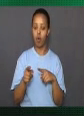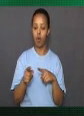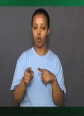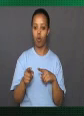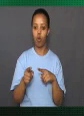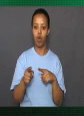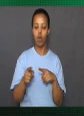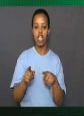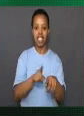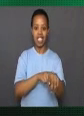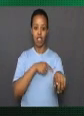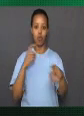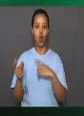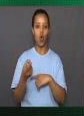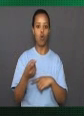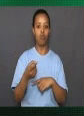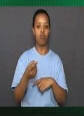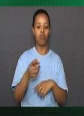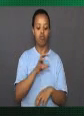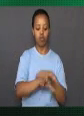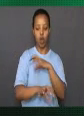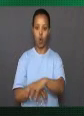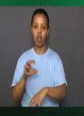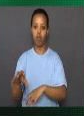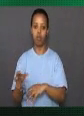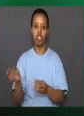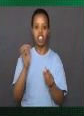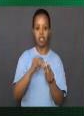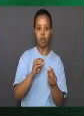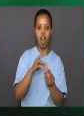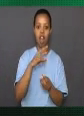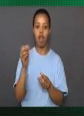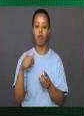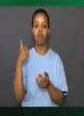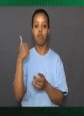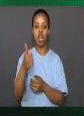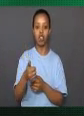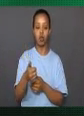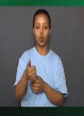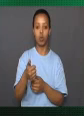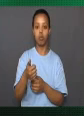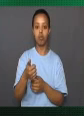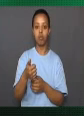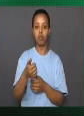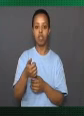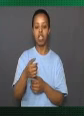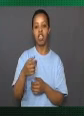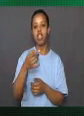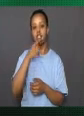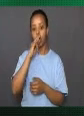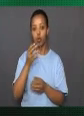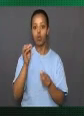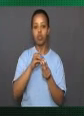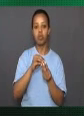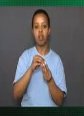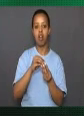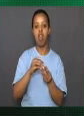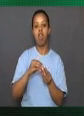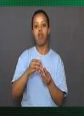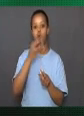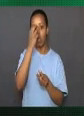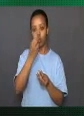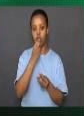longevity of the colony and allows for offspring to assist their parents. The